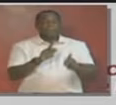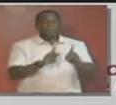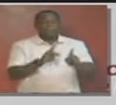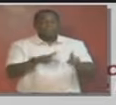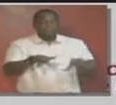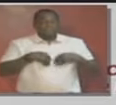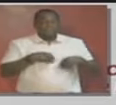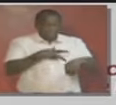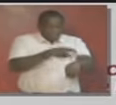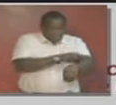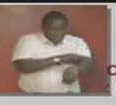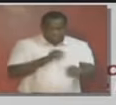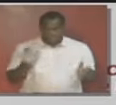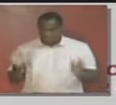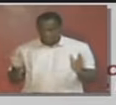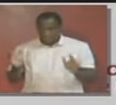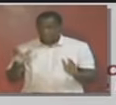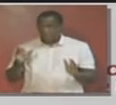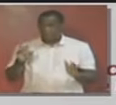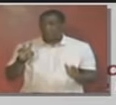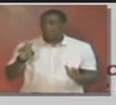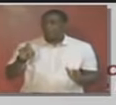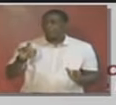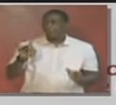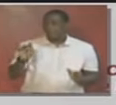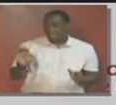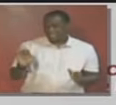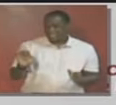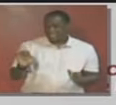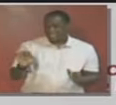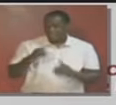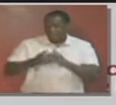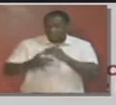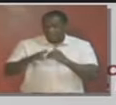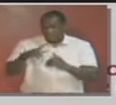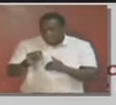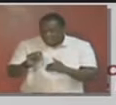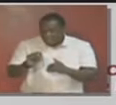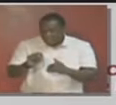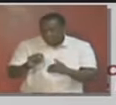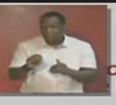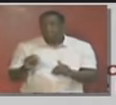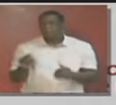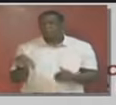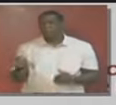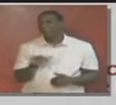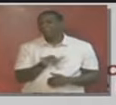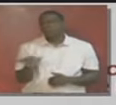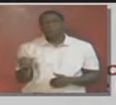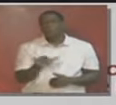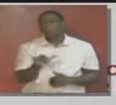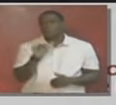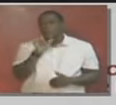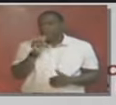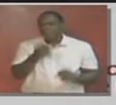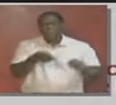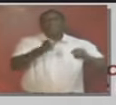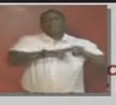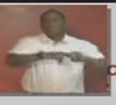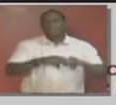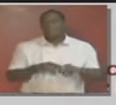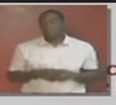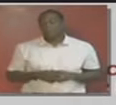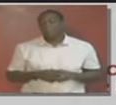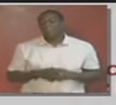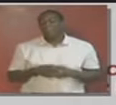So these things are the details that get lost when we sort of push headlines. People got clots. There was a similar sort